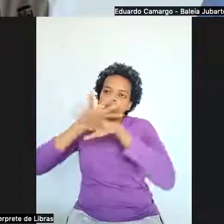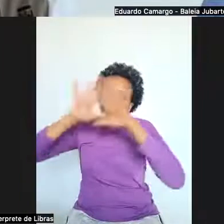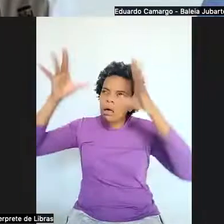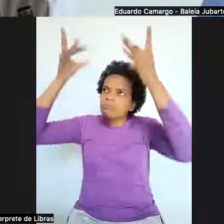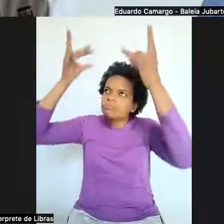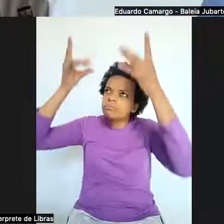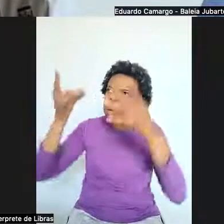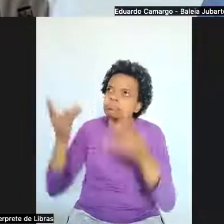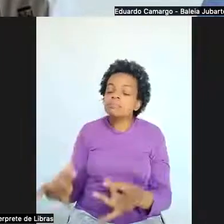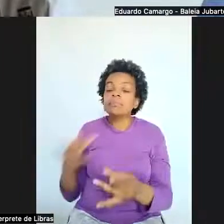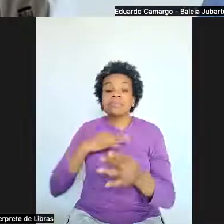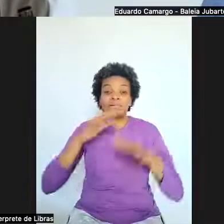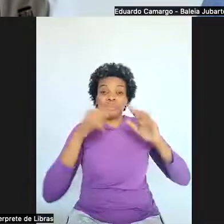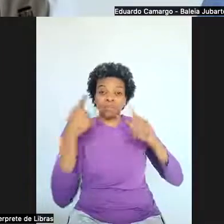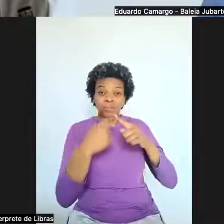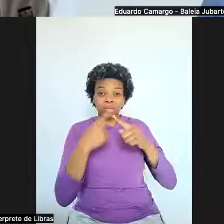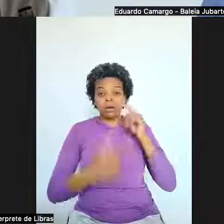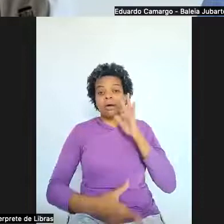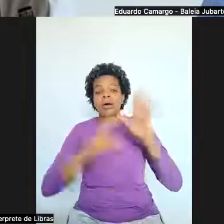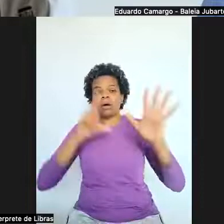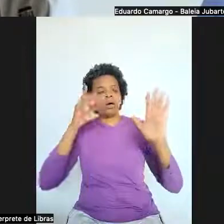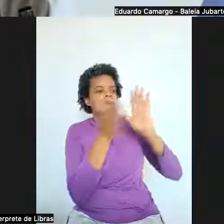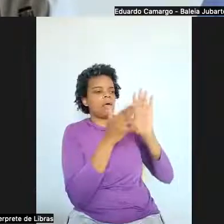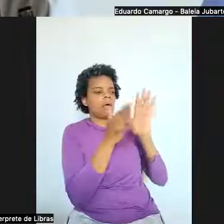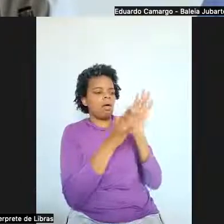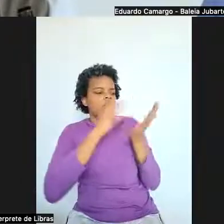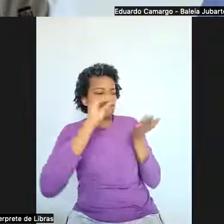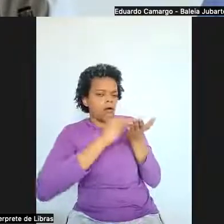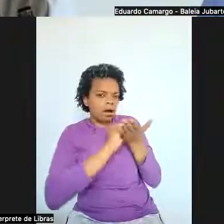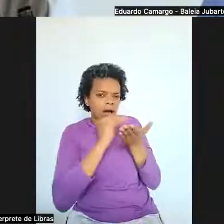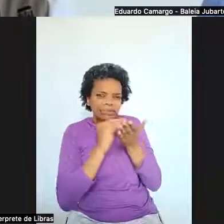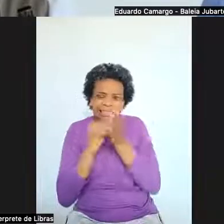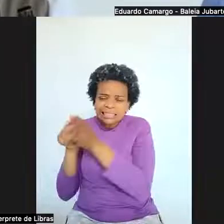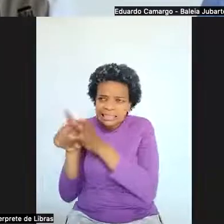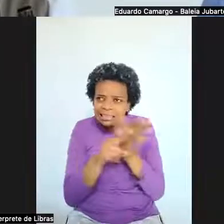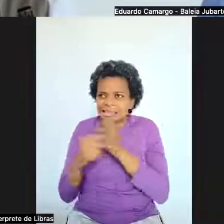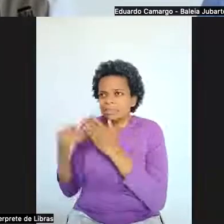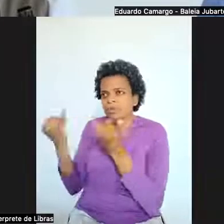we had a lack of data in the past, and after